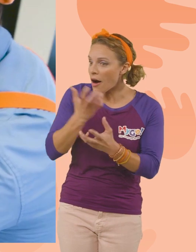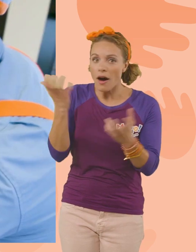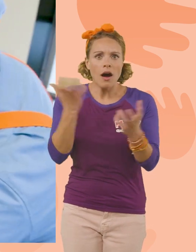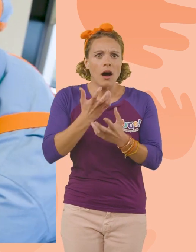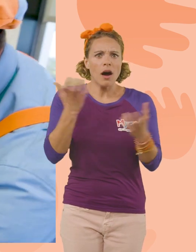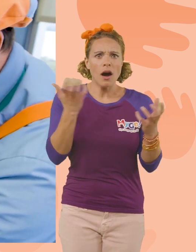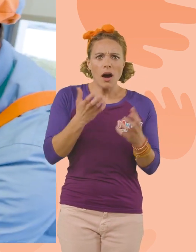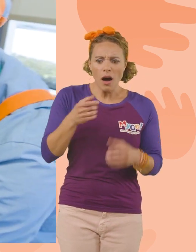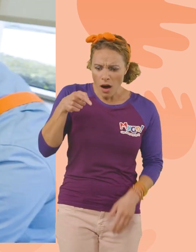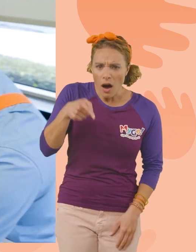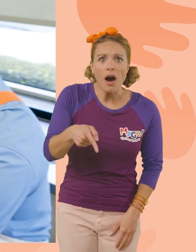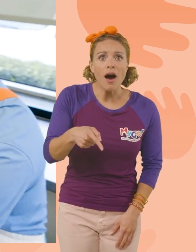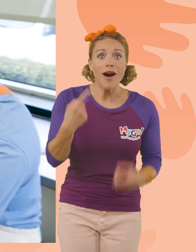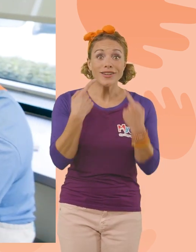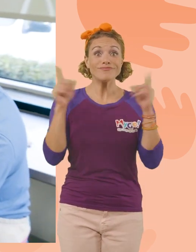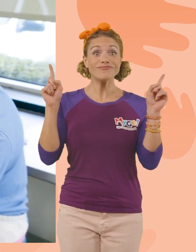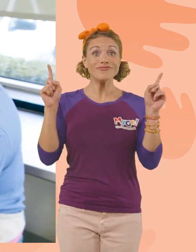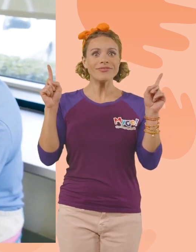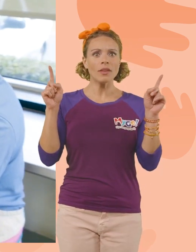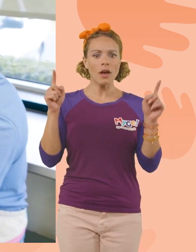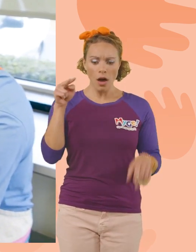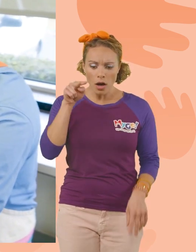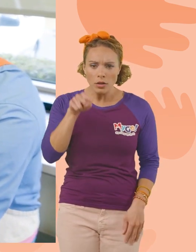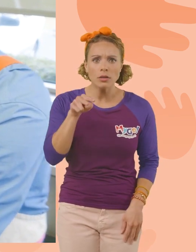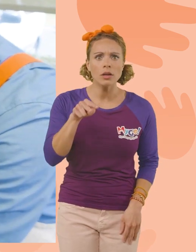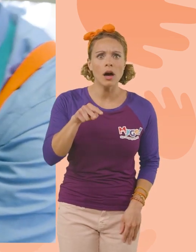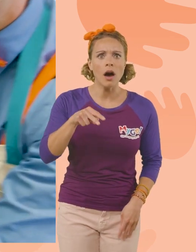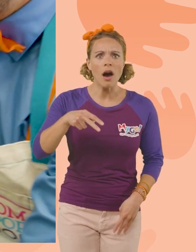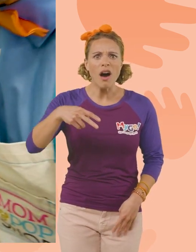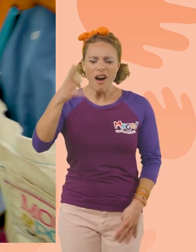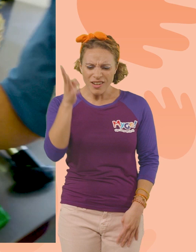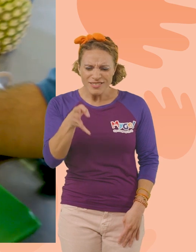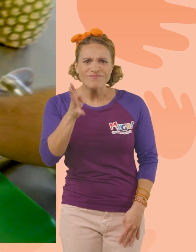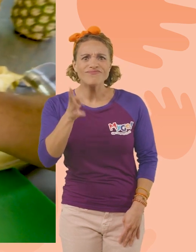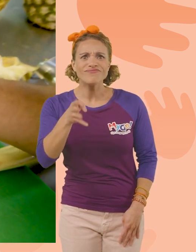Whoa, we did it! Look at that. Whoa.